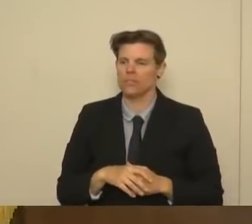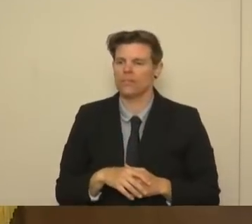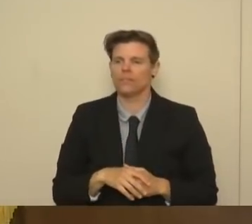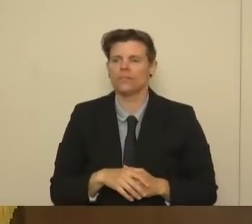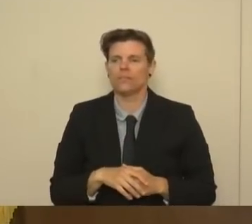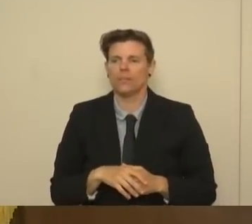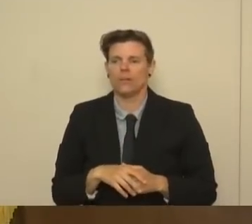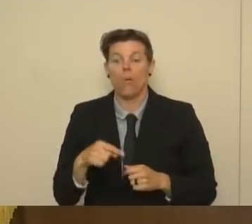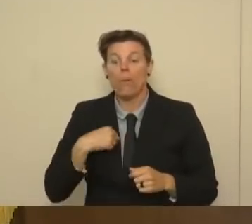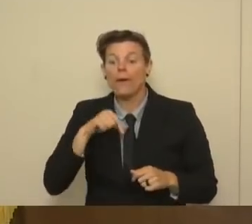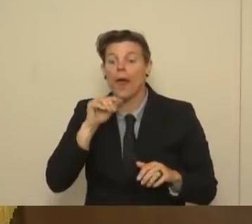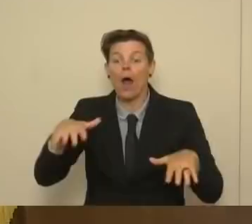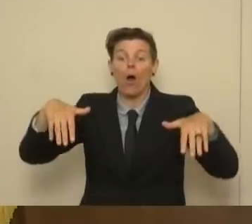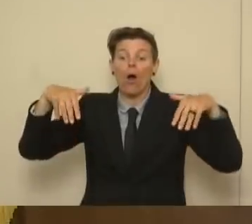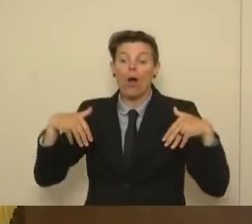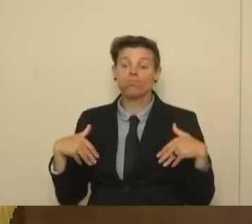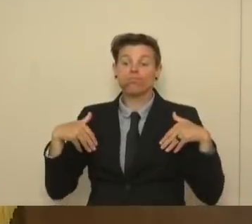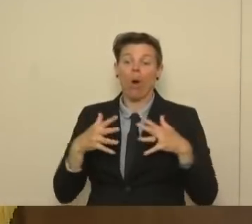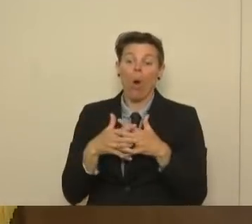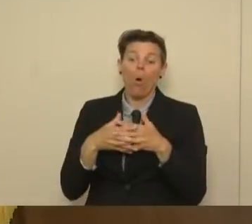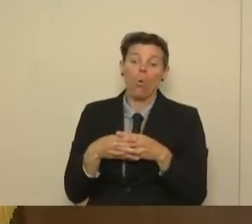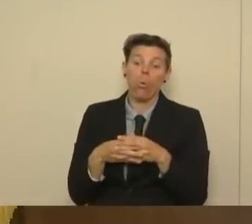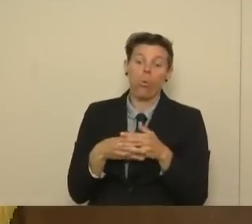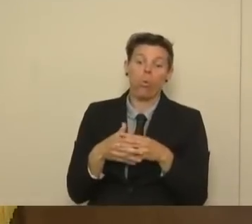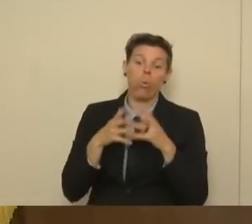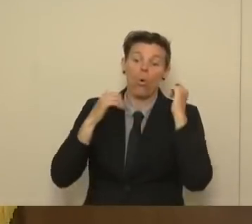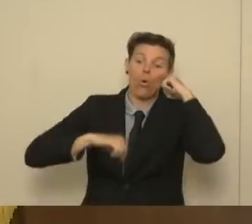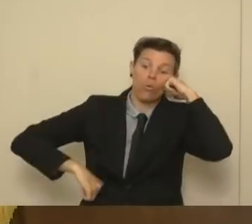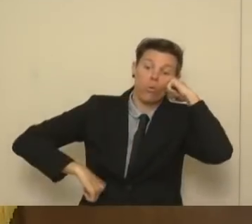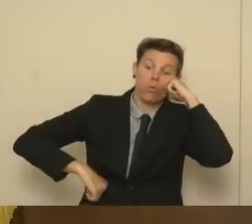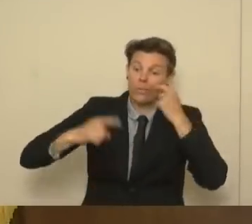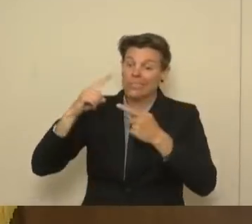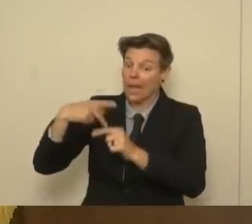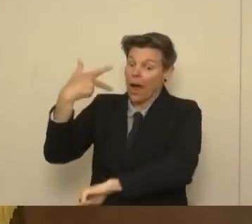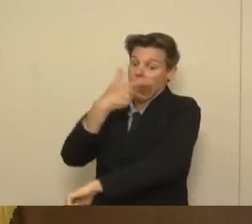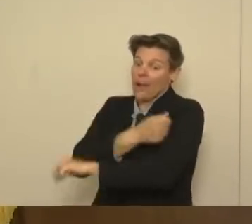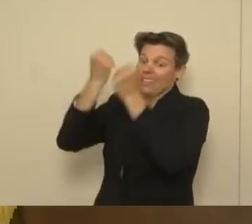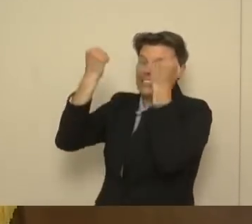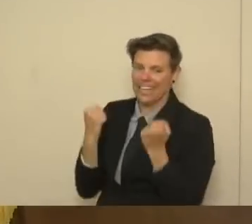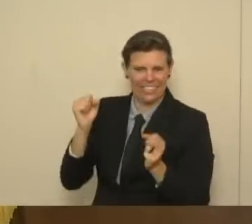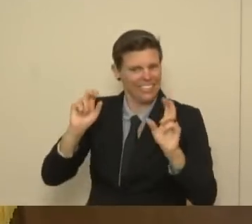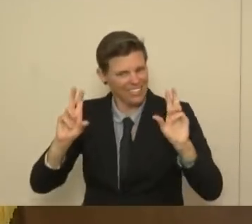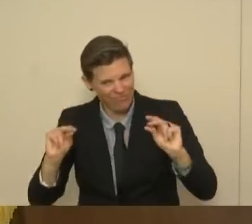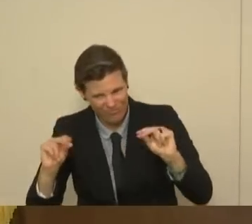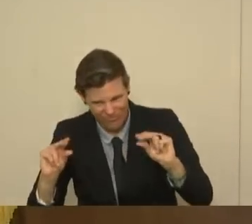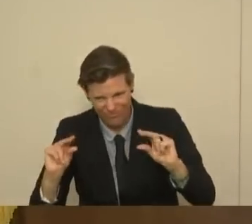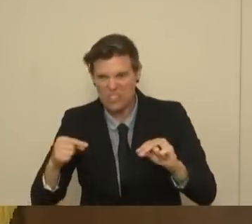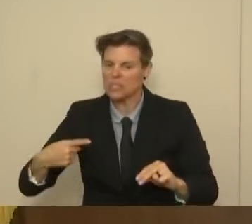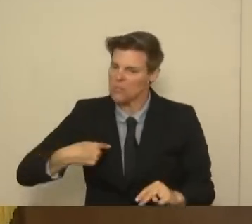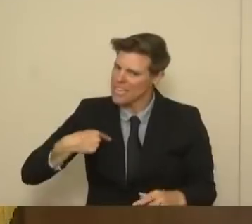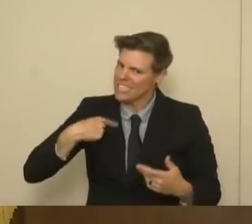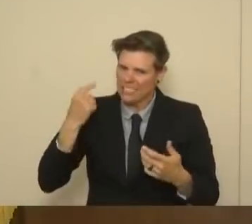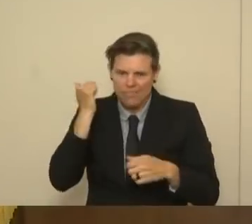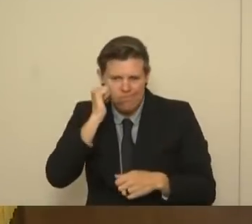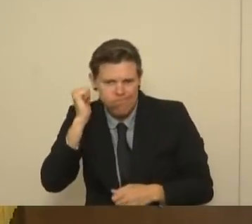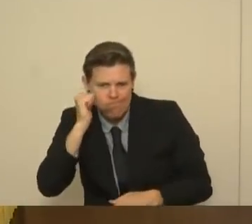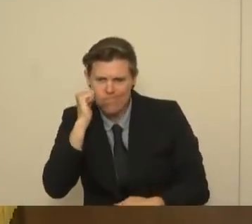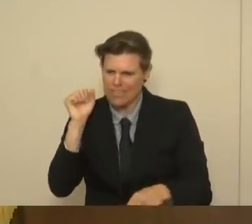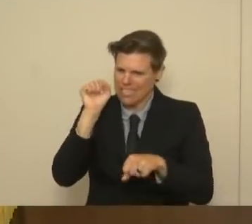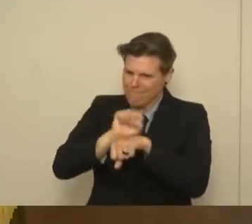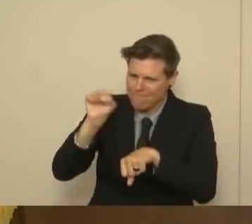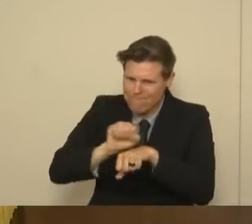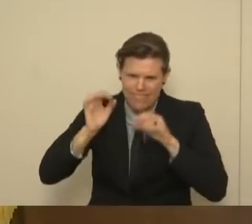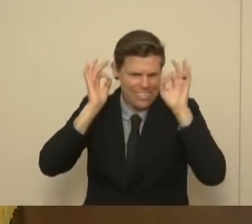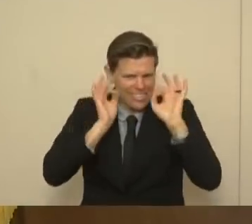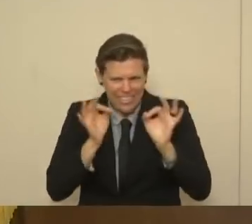heard Dr. Grace, the Department of Health is already, and the medical advisory team, making determinations about what populations